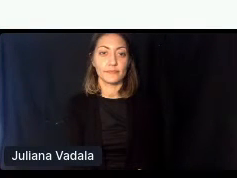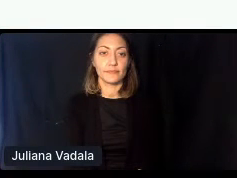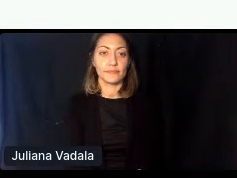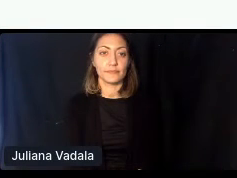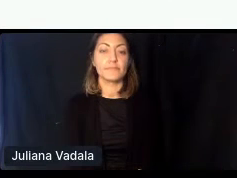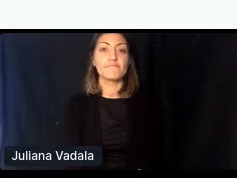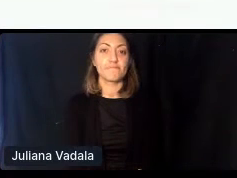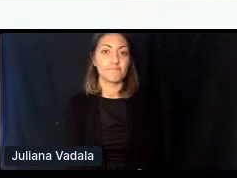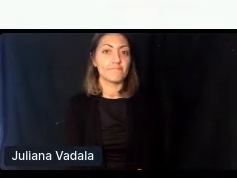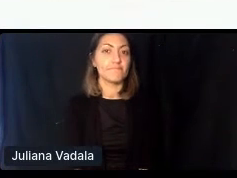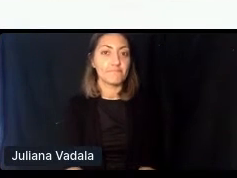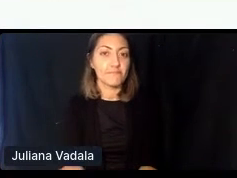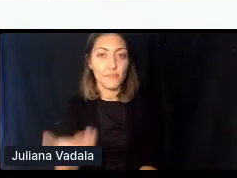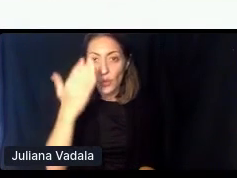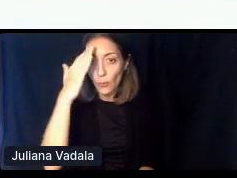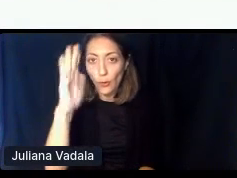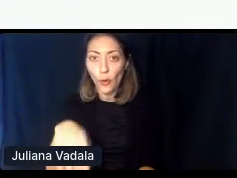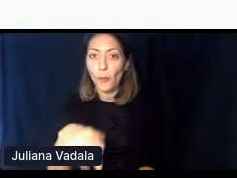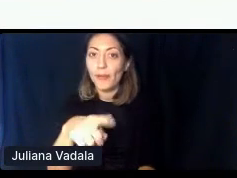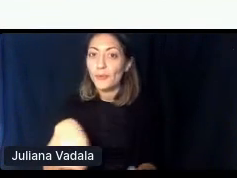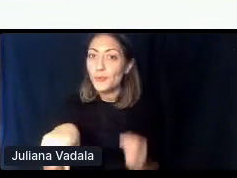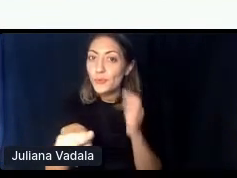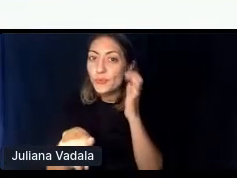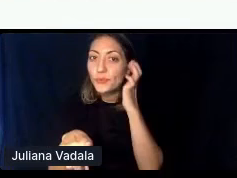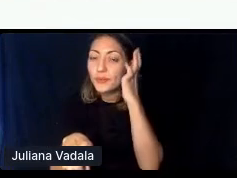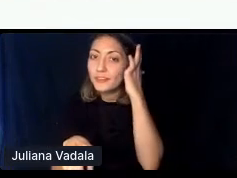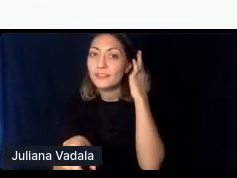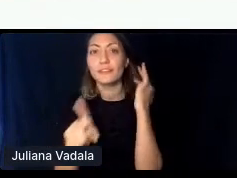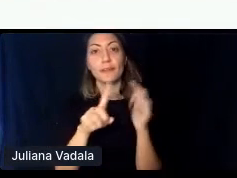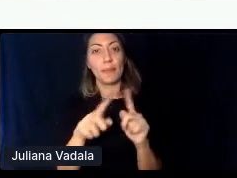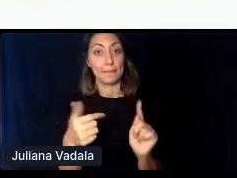So I don't know about you, but I often